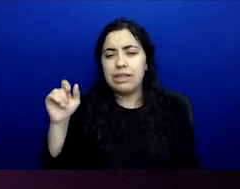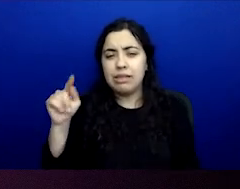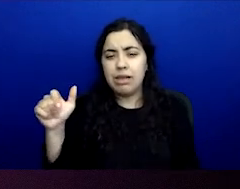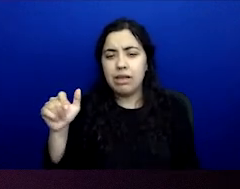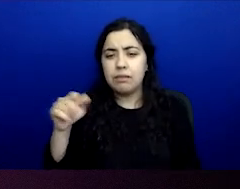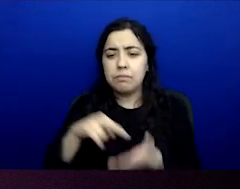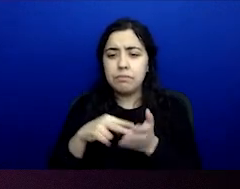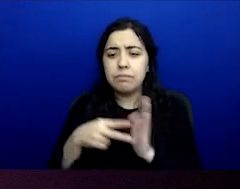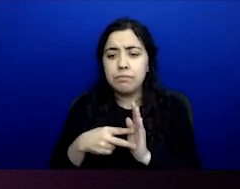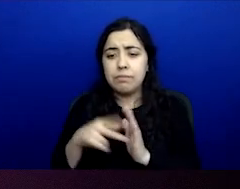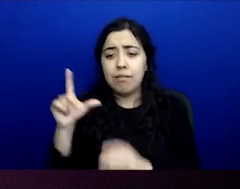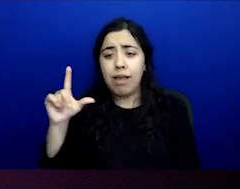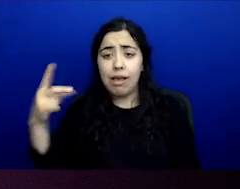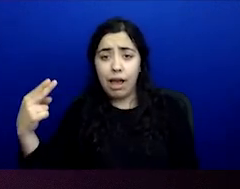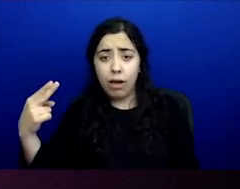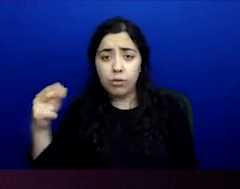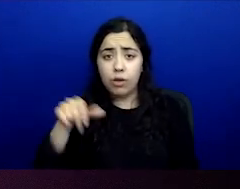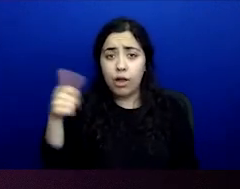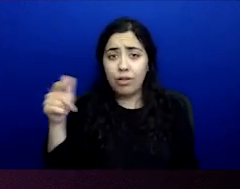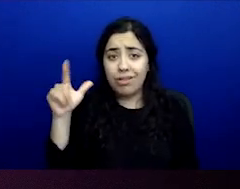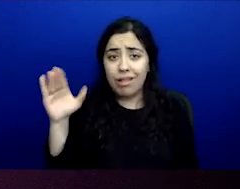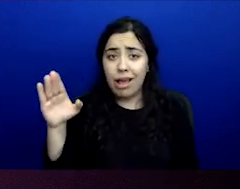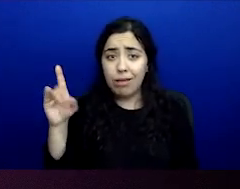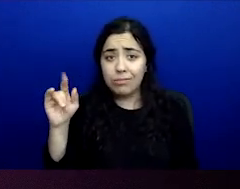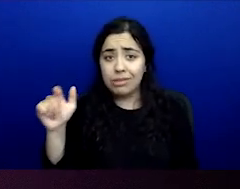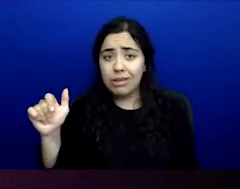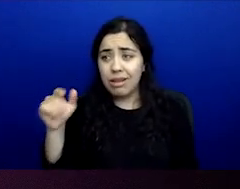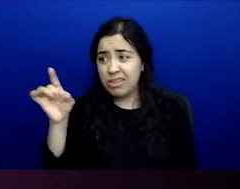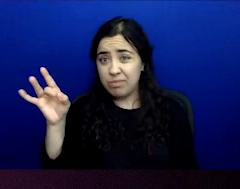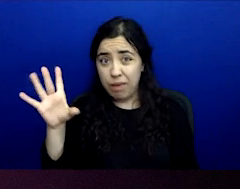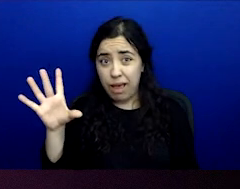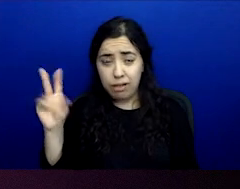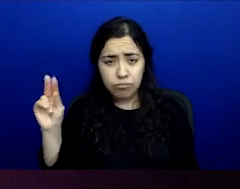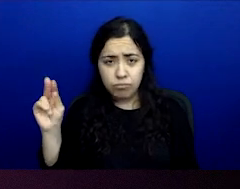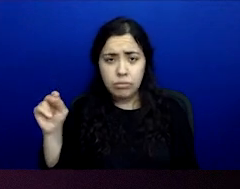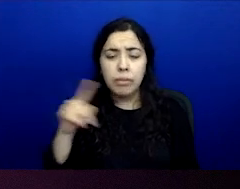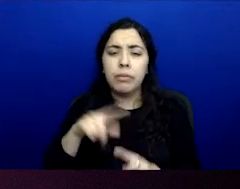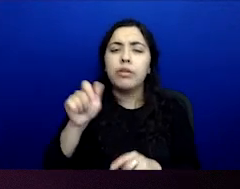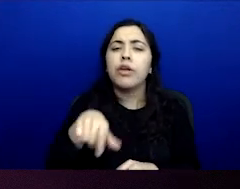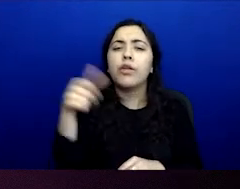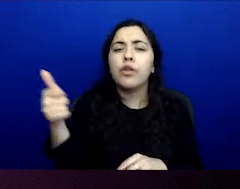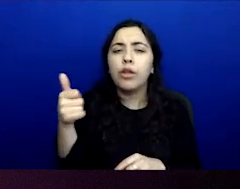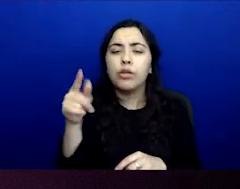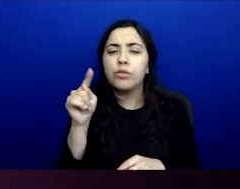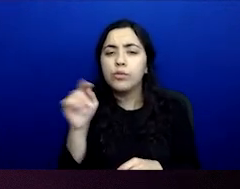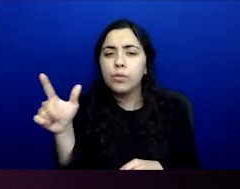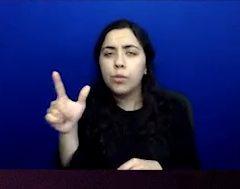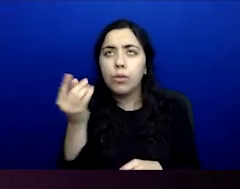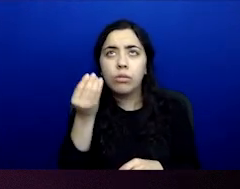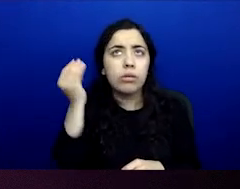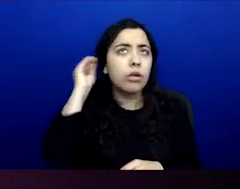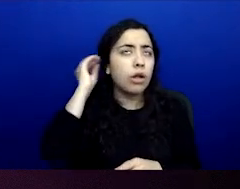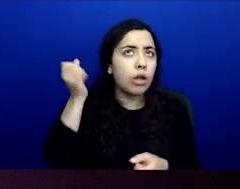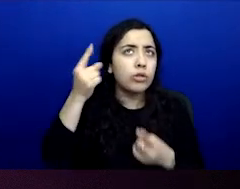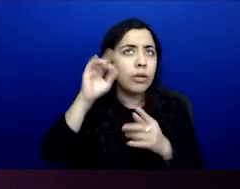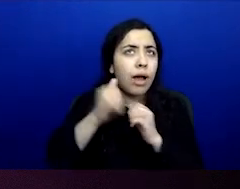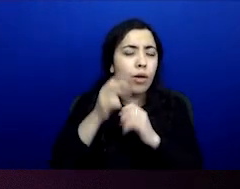lab data sources are bad. It's just another tool in your tool belt to understand how to measure